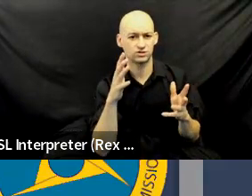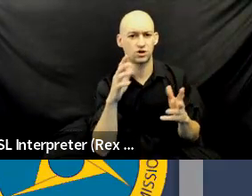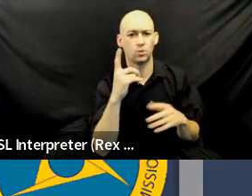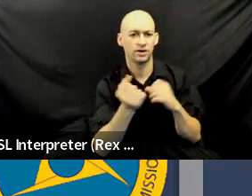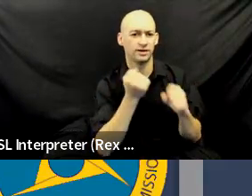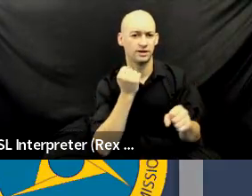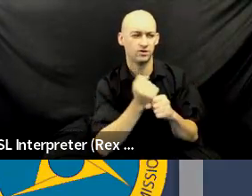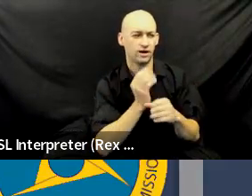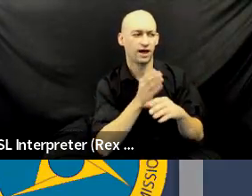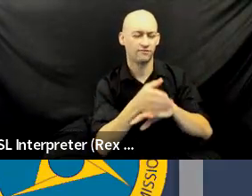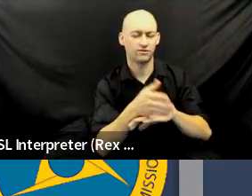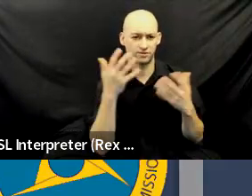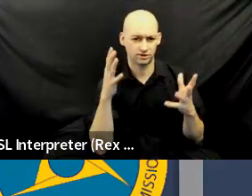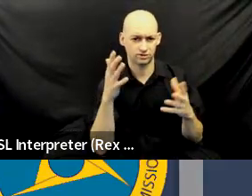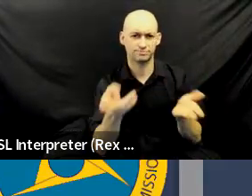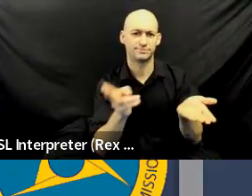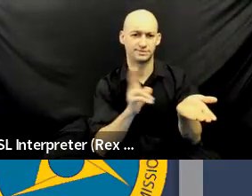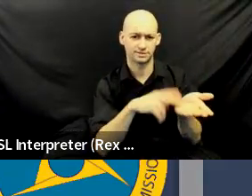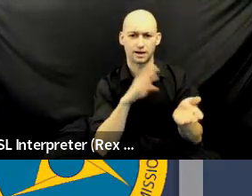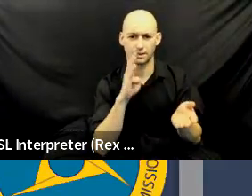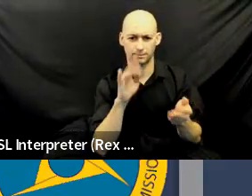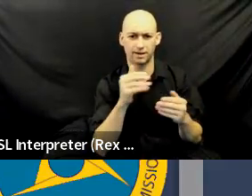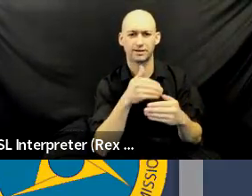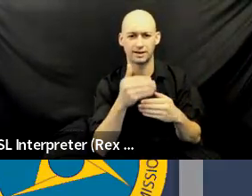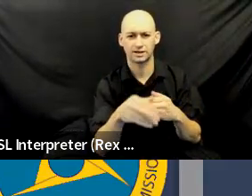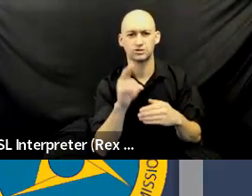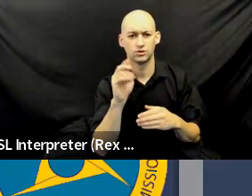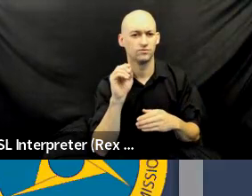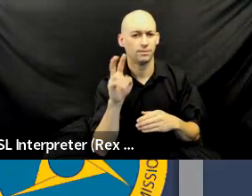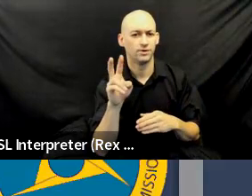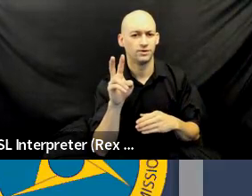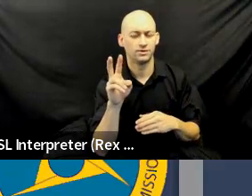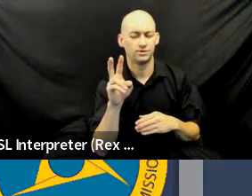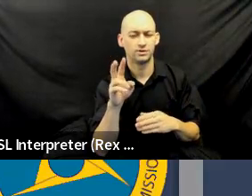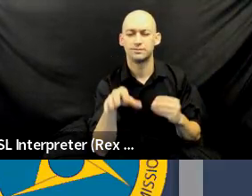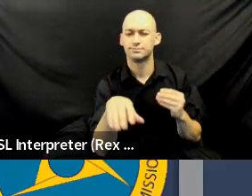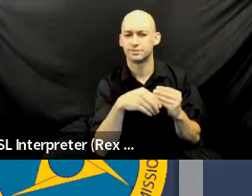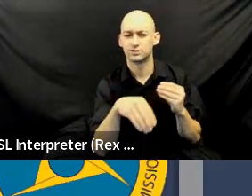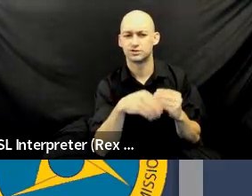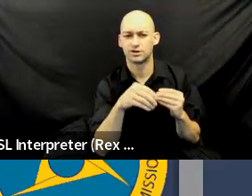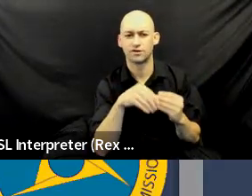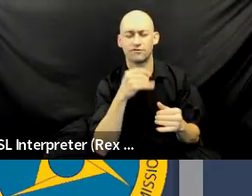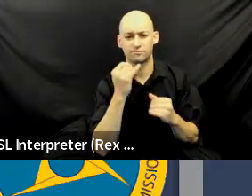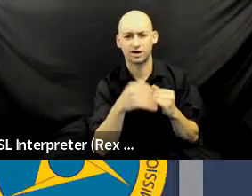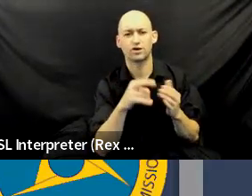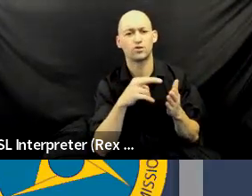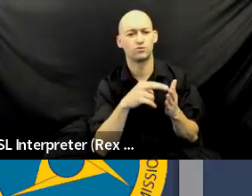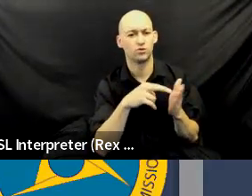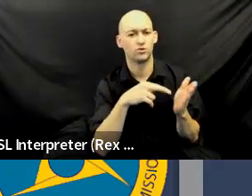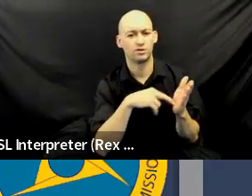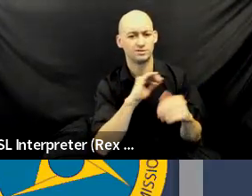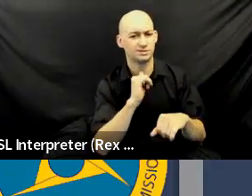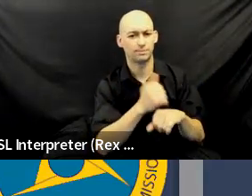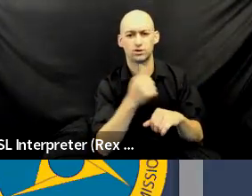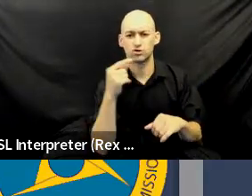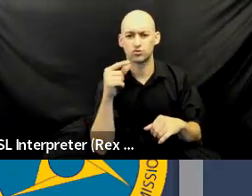so it has to be signed by next November. In addition, a final rule establishing greenhouse gas